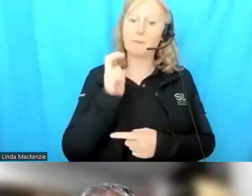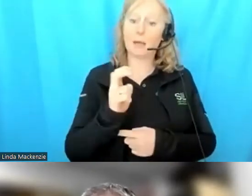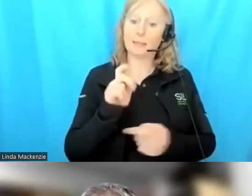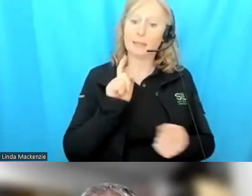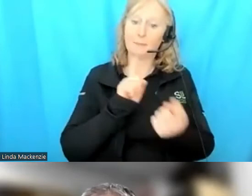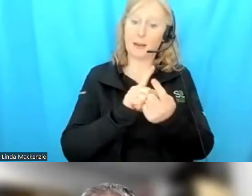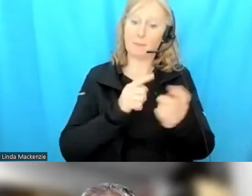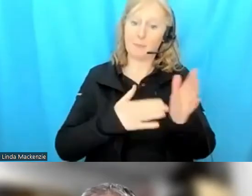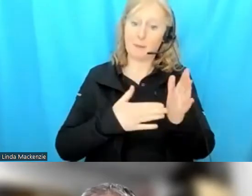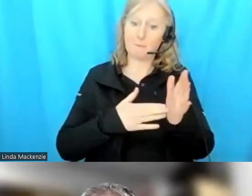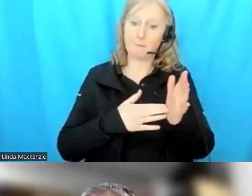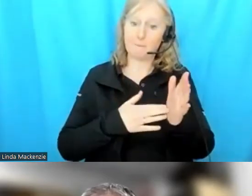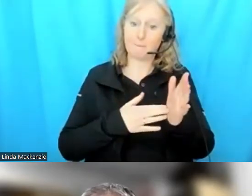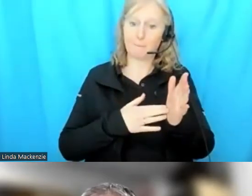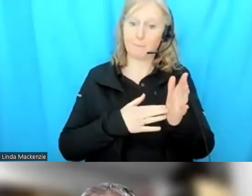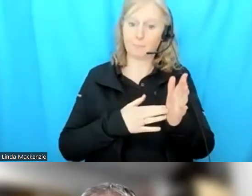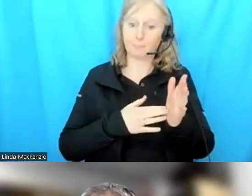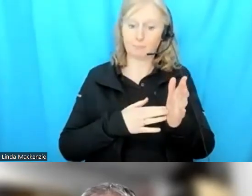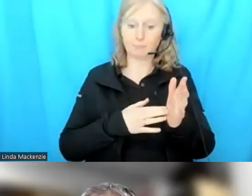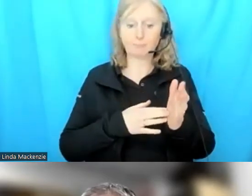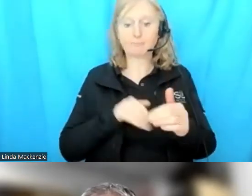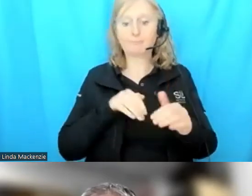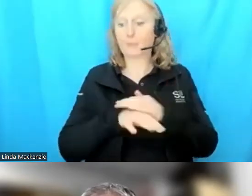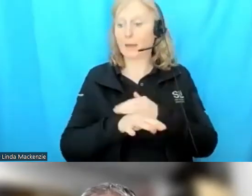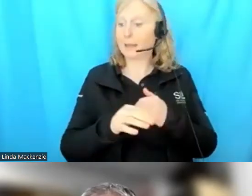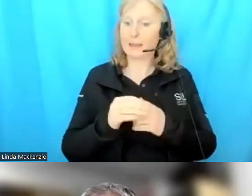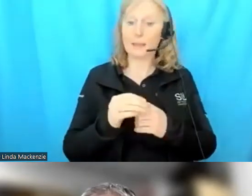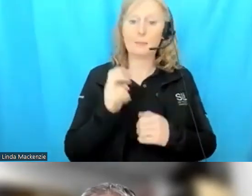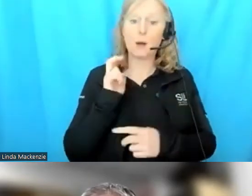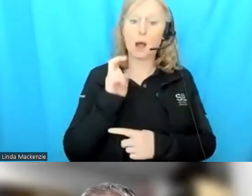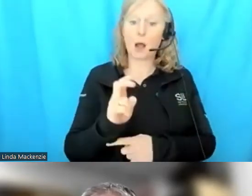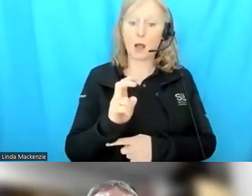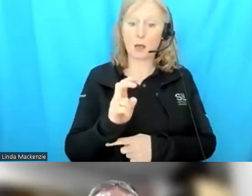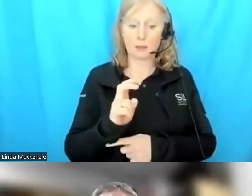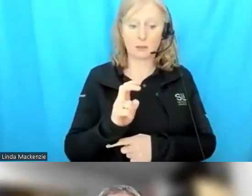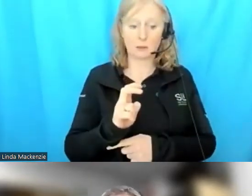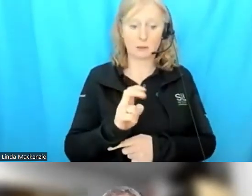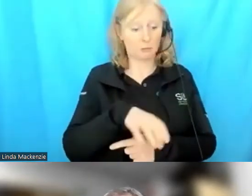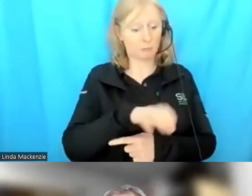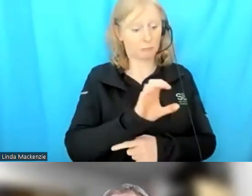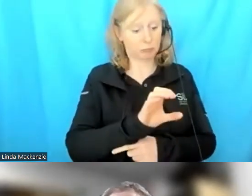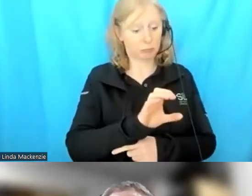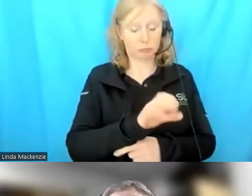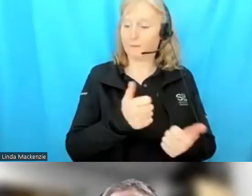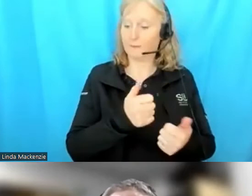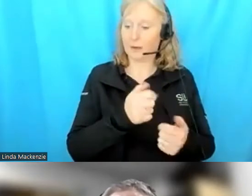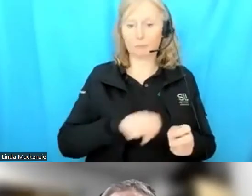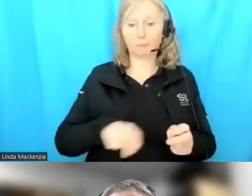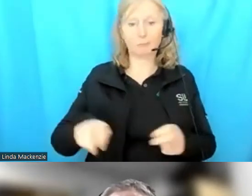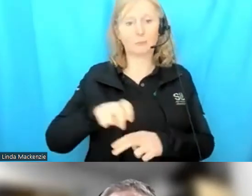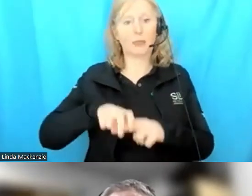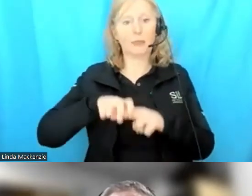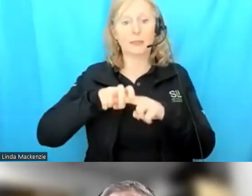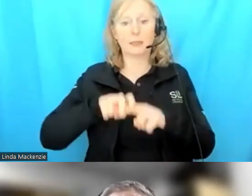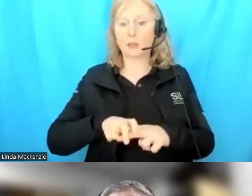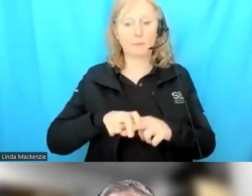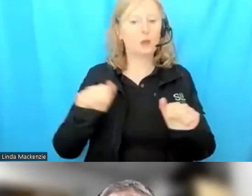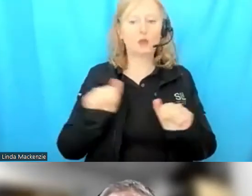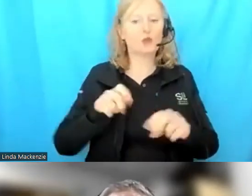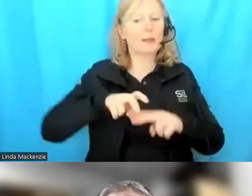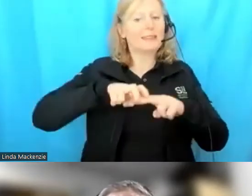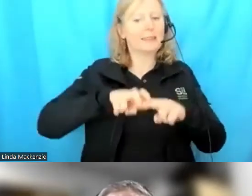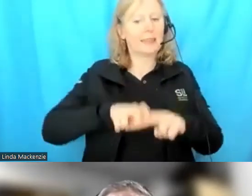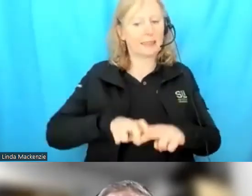got on, scanned my bus pass, that was fine. And I made my way to a seat, but the bus driver didn't wait for me to sit down. He